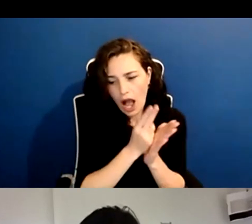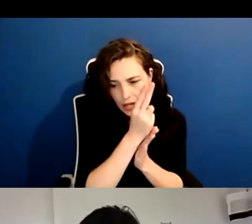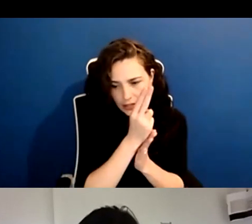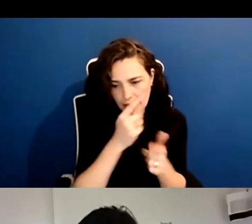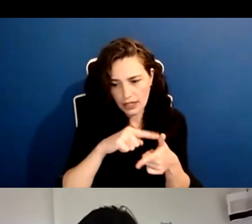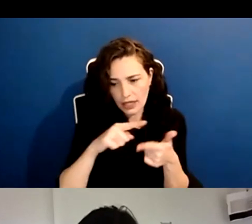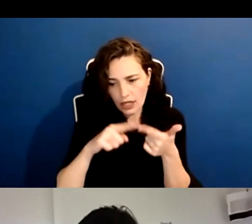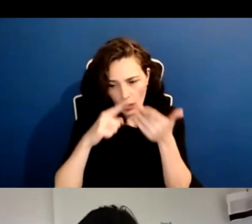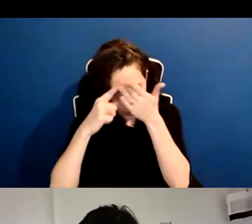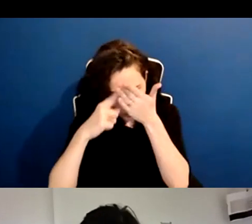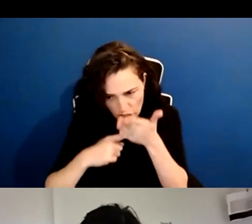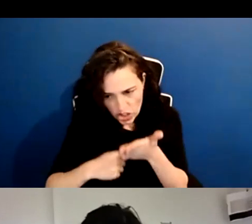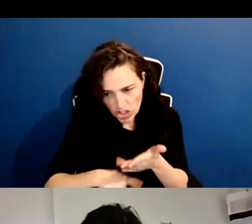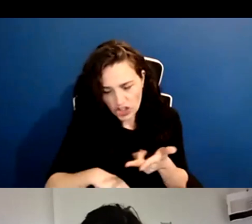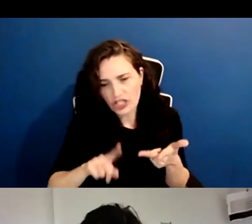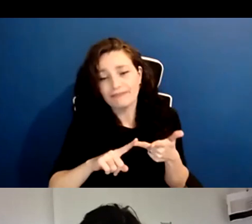really,